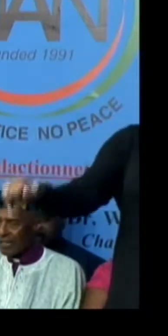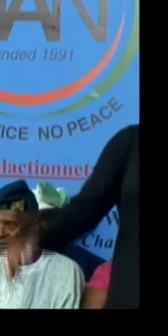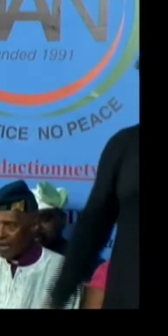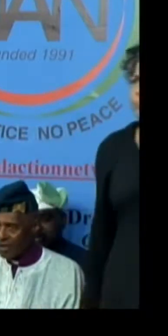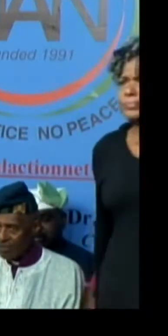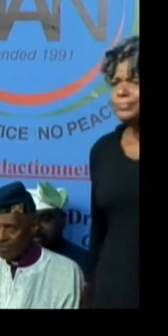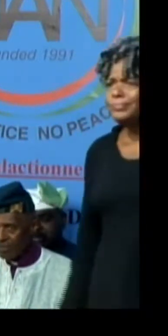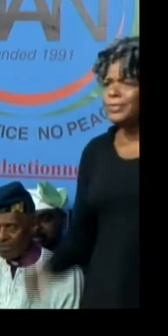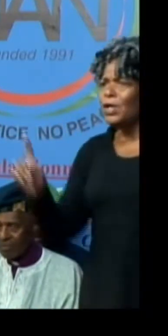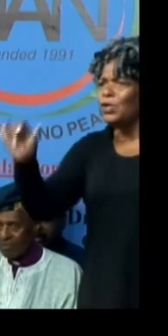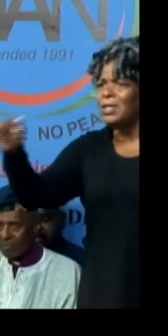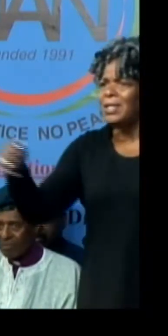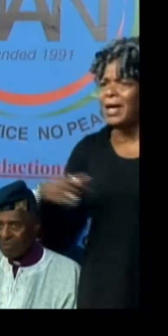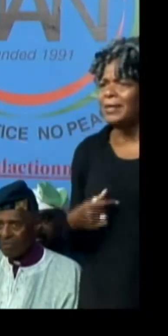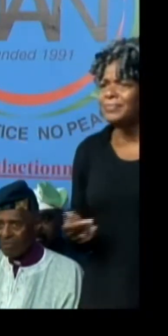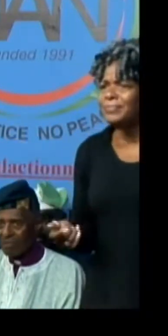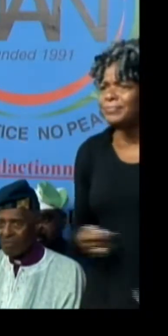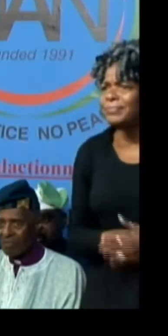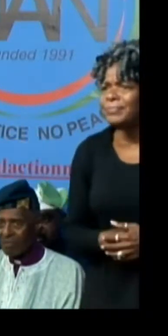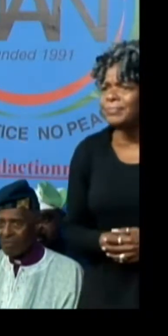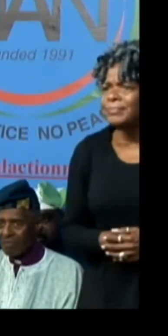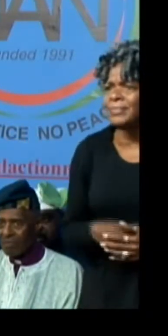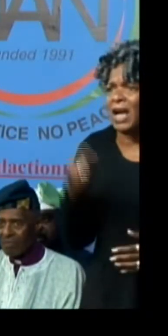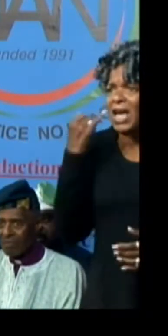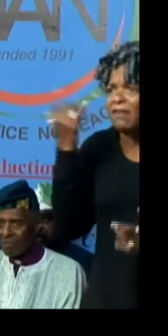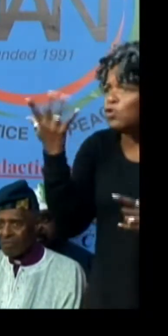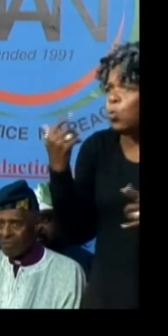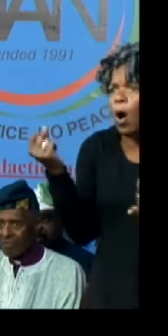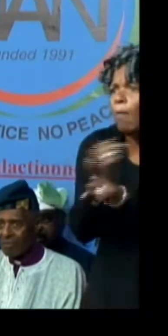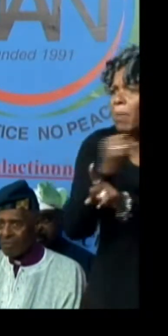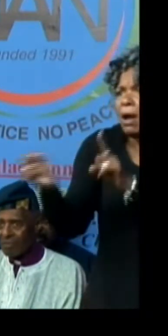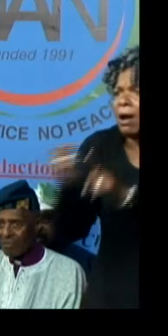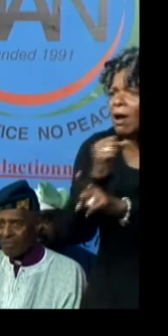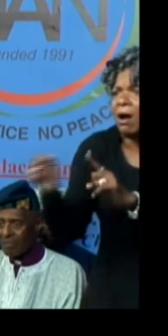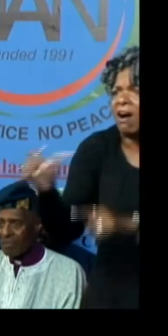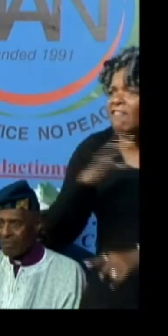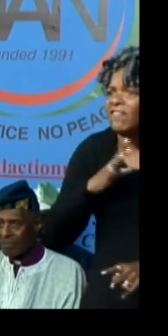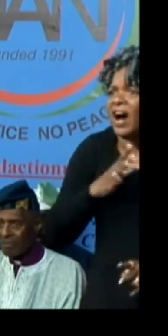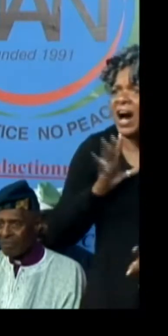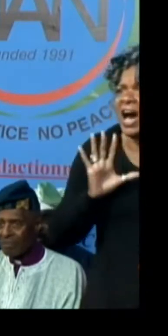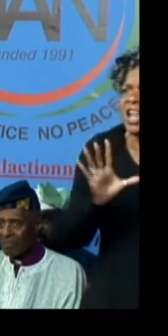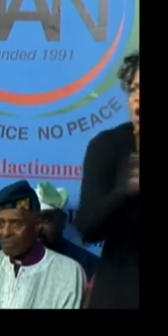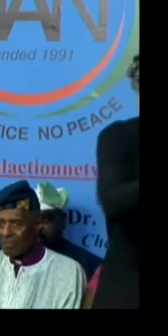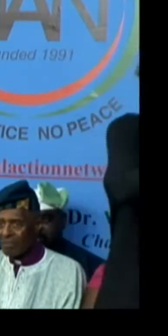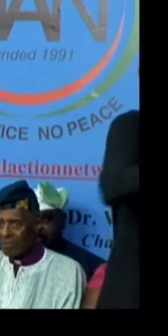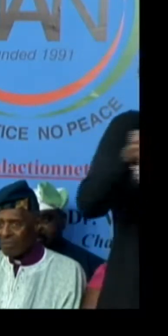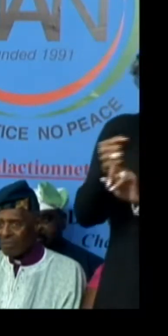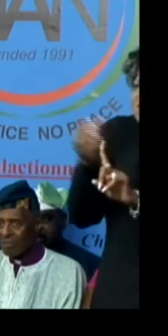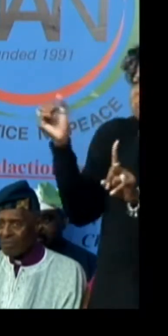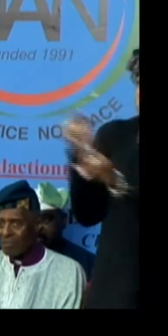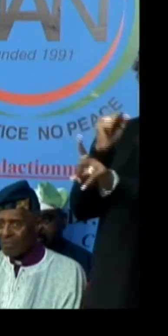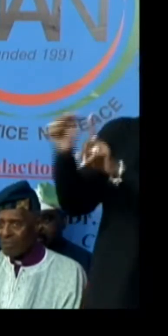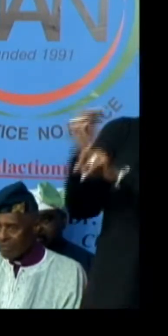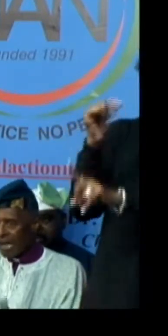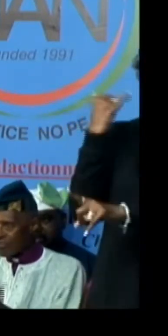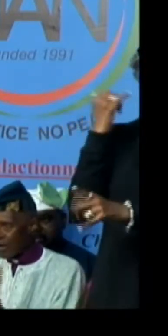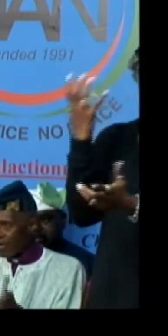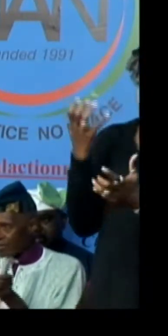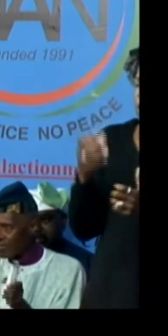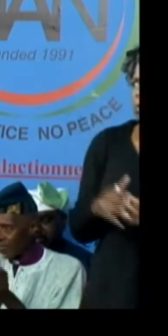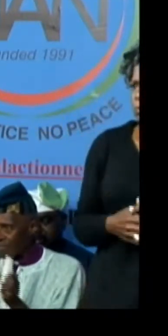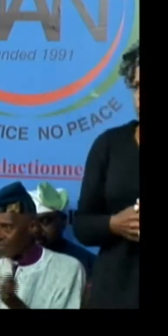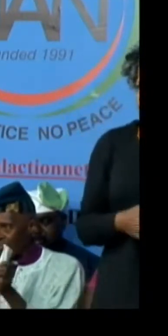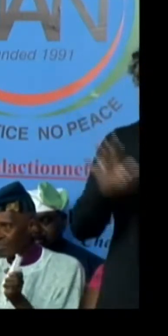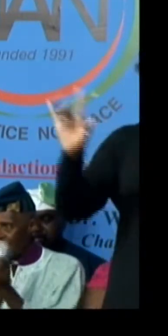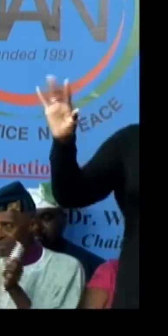convicted. The reason it undermines the law is you've already robbed them of the presumption of innocence.